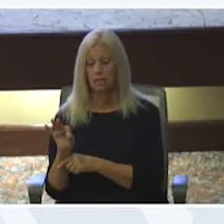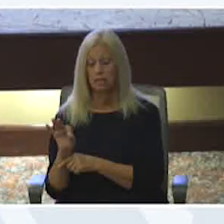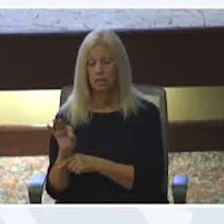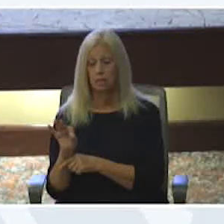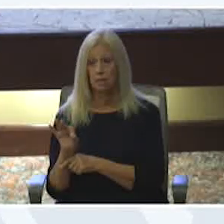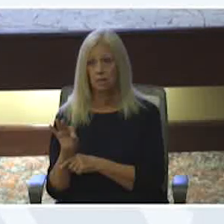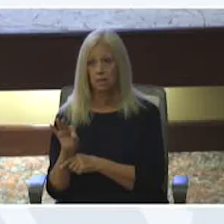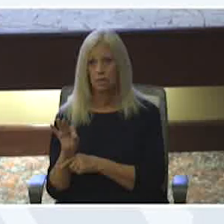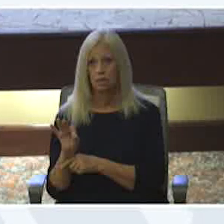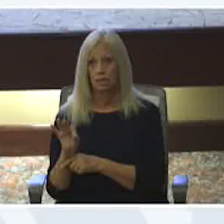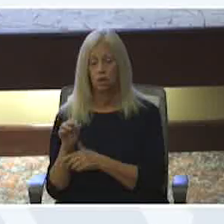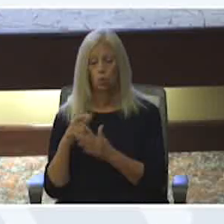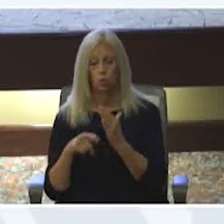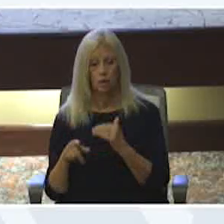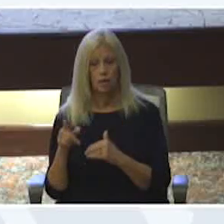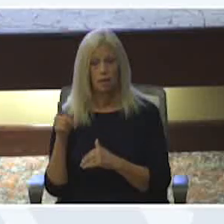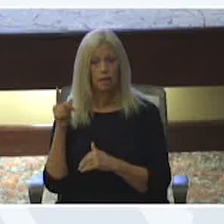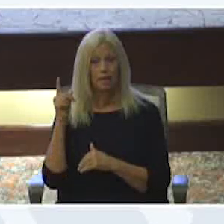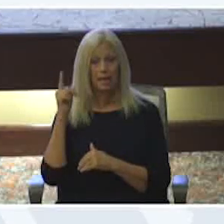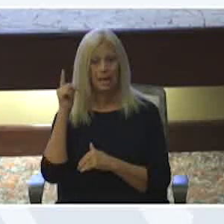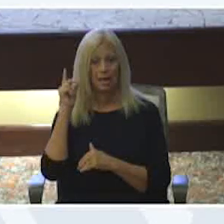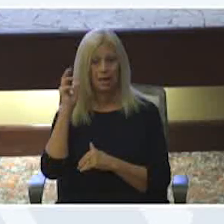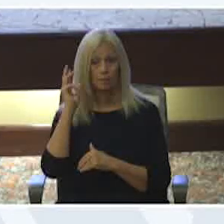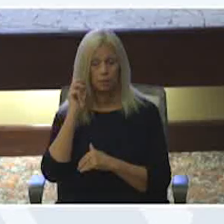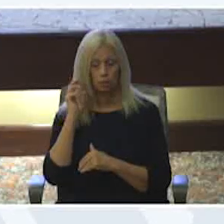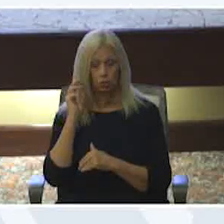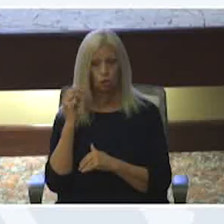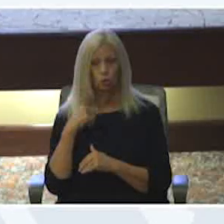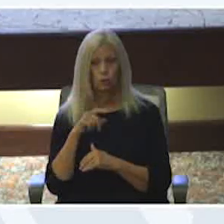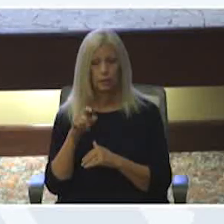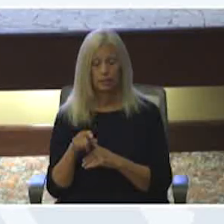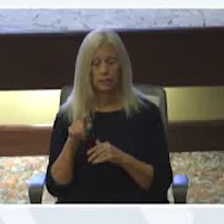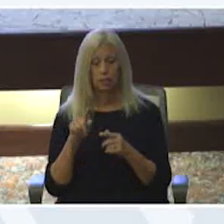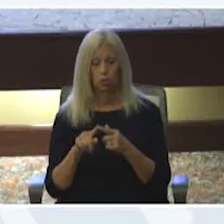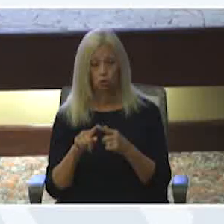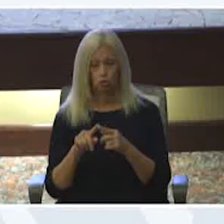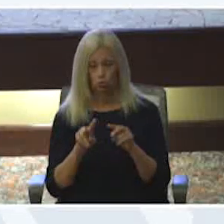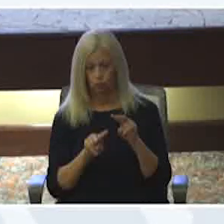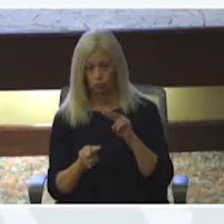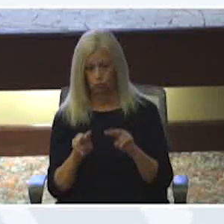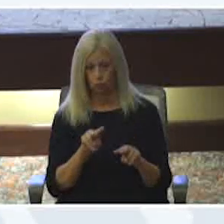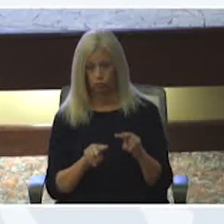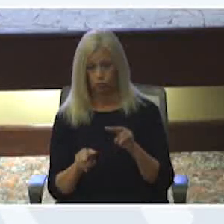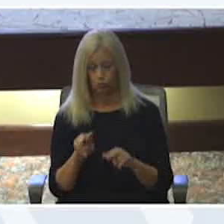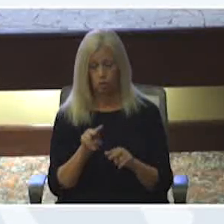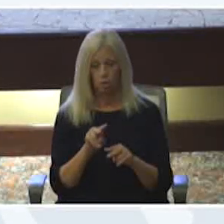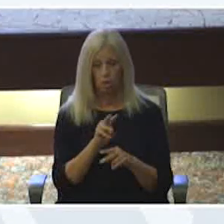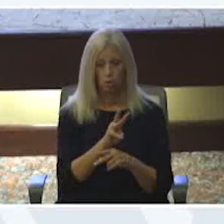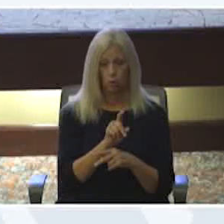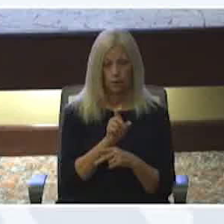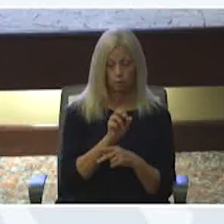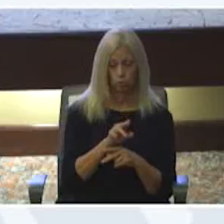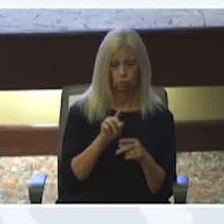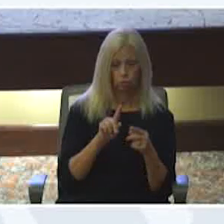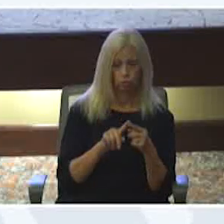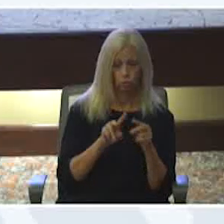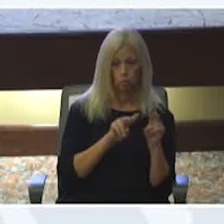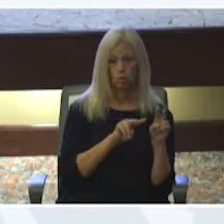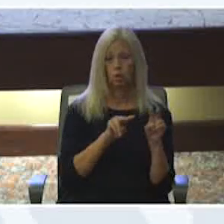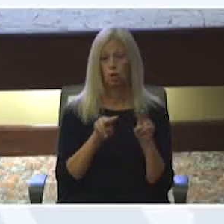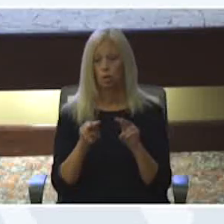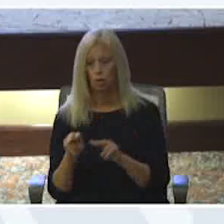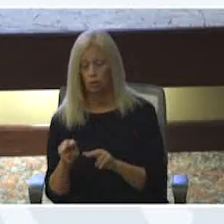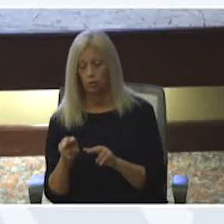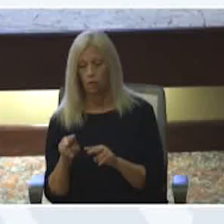And what I'm hearing is we need to reevaluate alternate 2, Webster Overlook, for cost